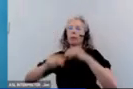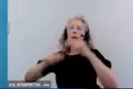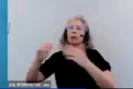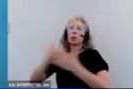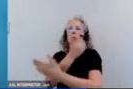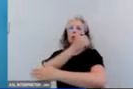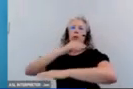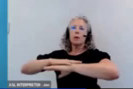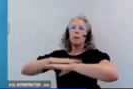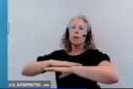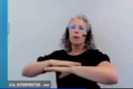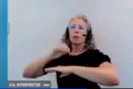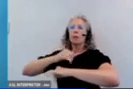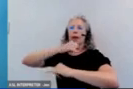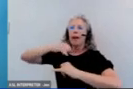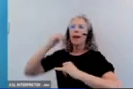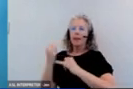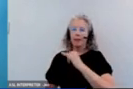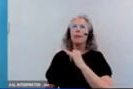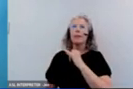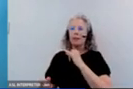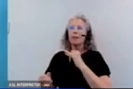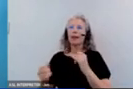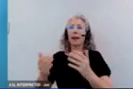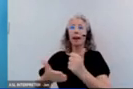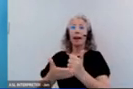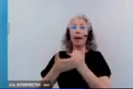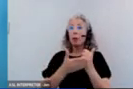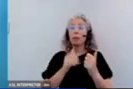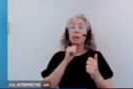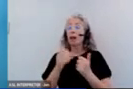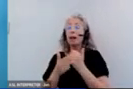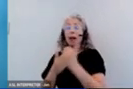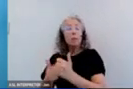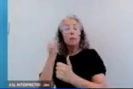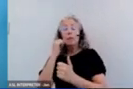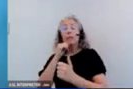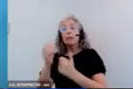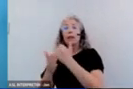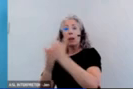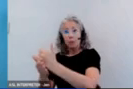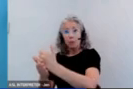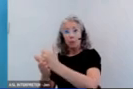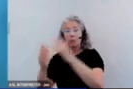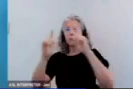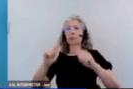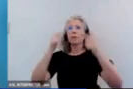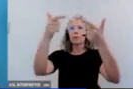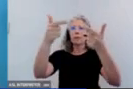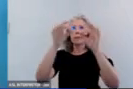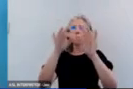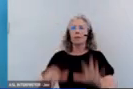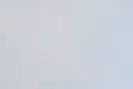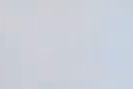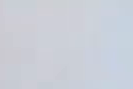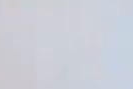new table. So I will just end by saying again, help is not help if it does not help. And then I will stop.